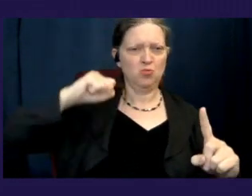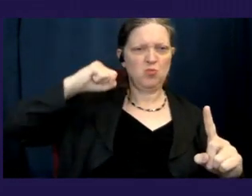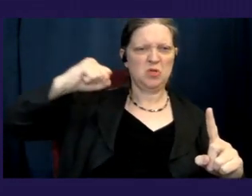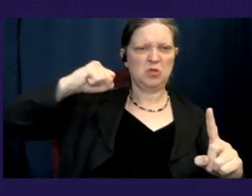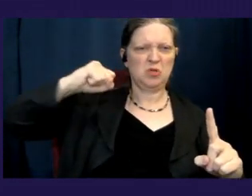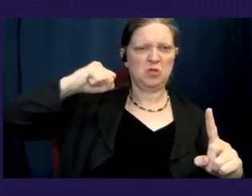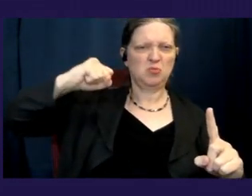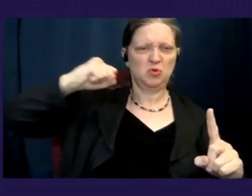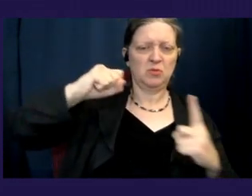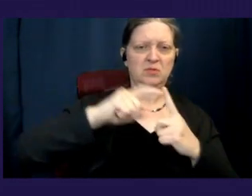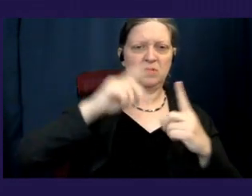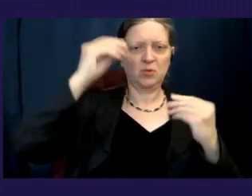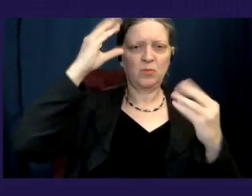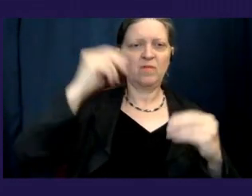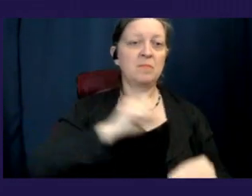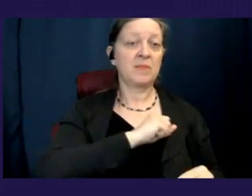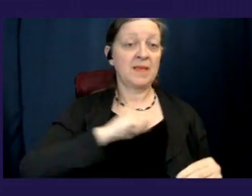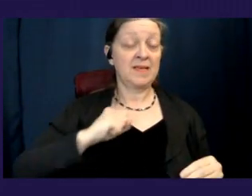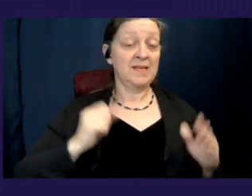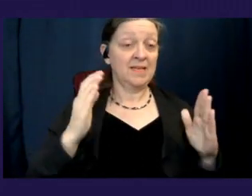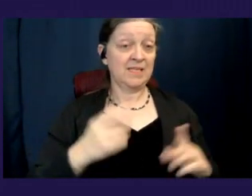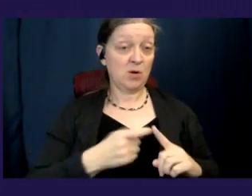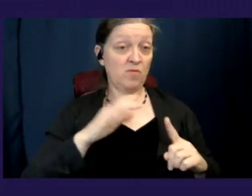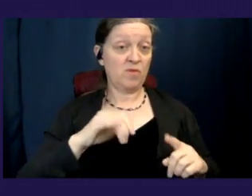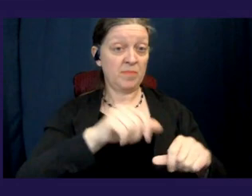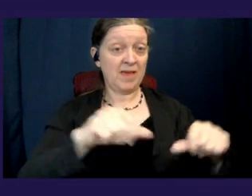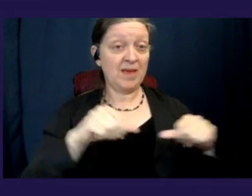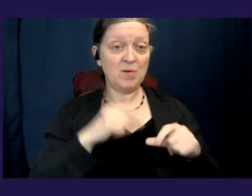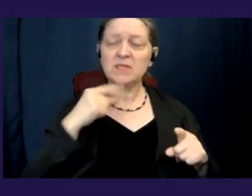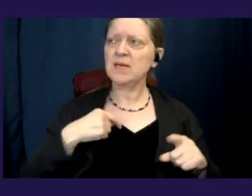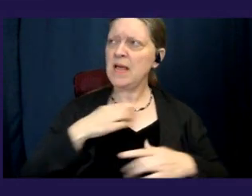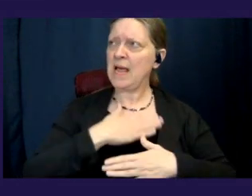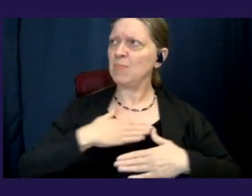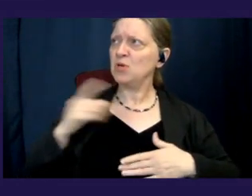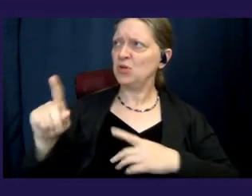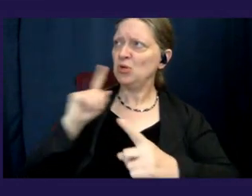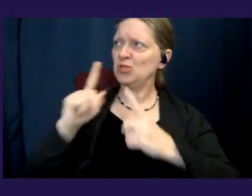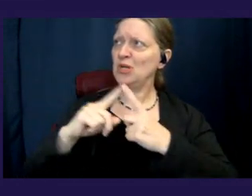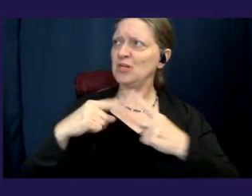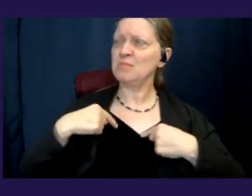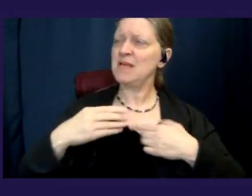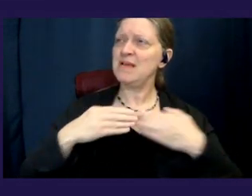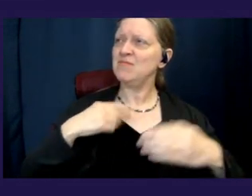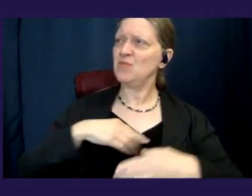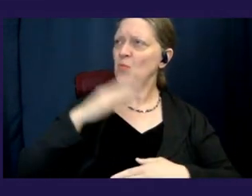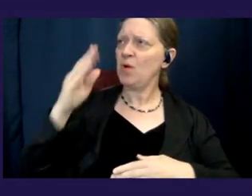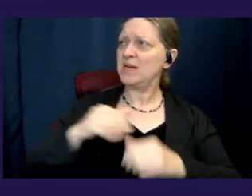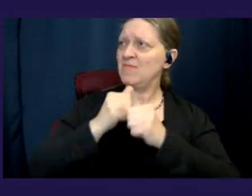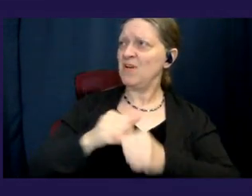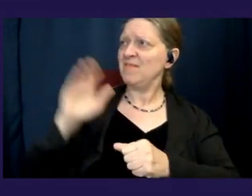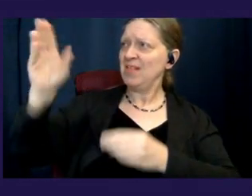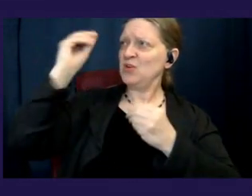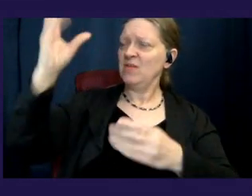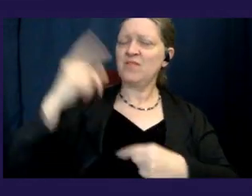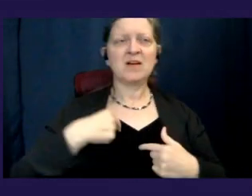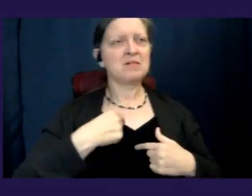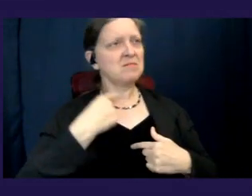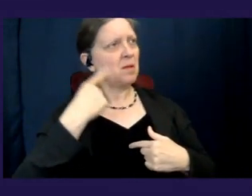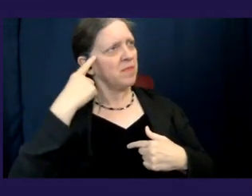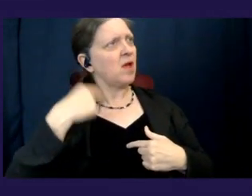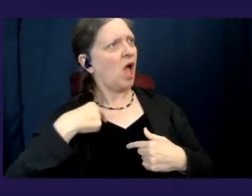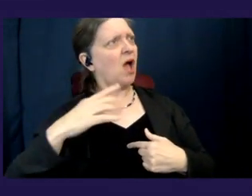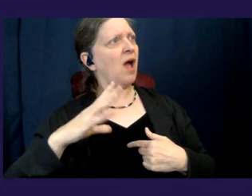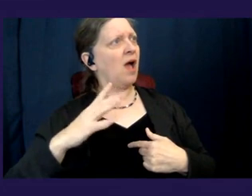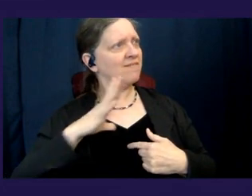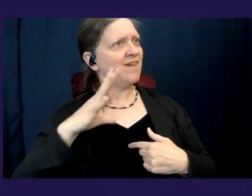from that region recently told me, you know, I really appreciate you all talking to me, even though I never followed any of your information. I was like, okay, I'm going to take that as a win, right? Like, he may not have